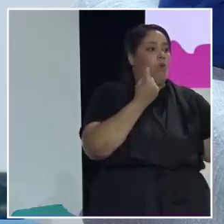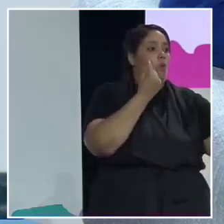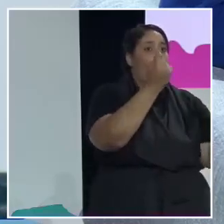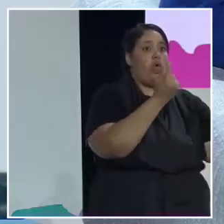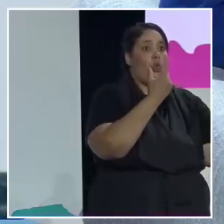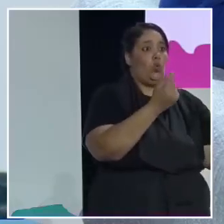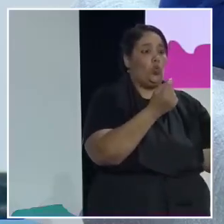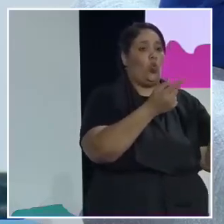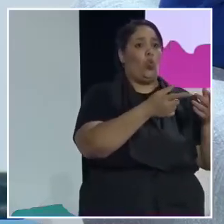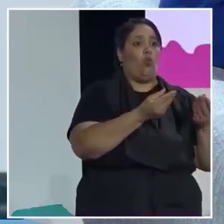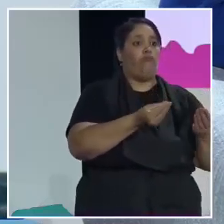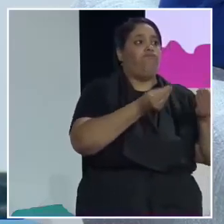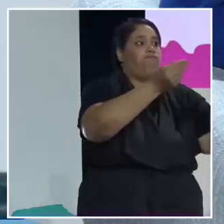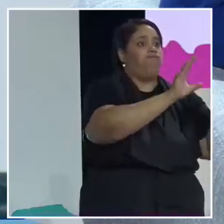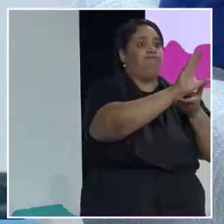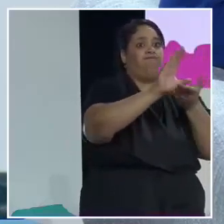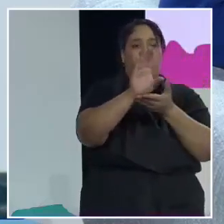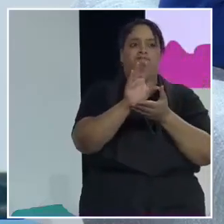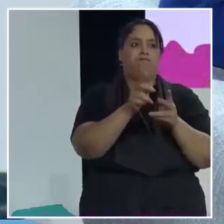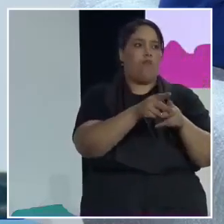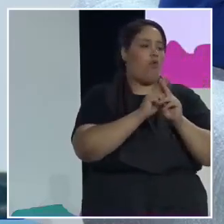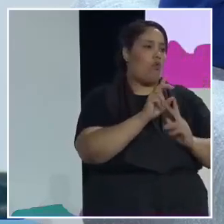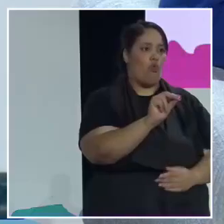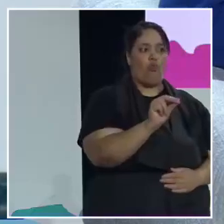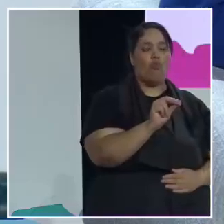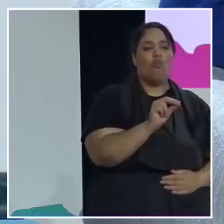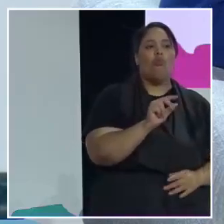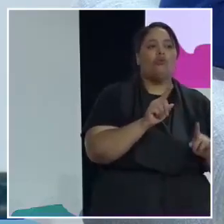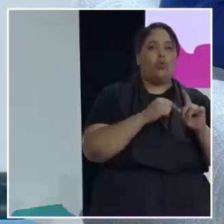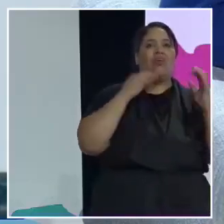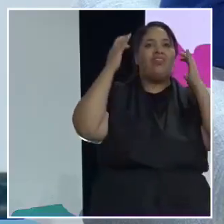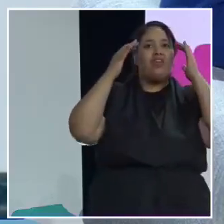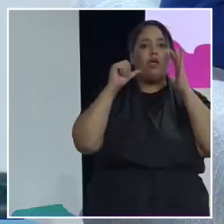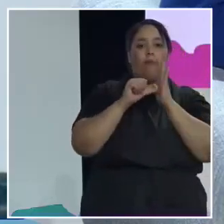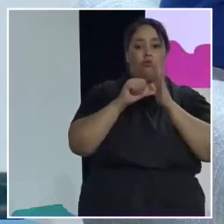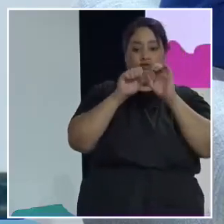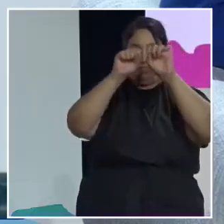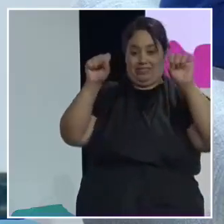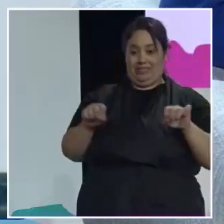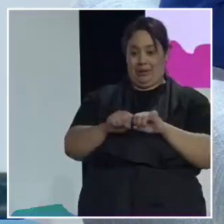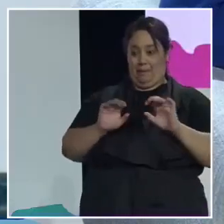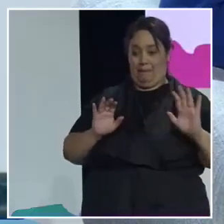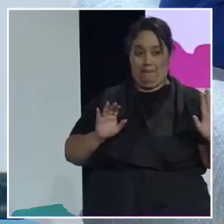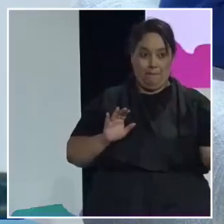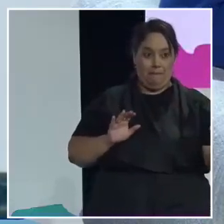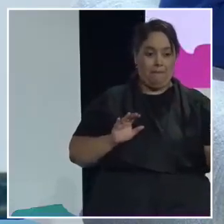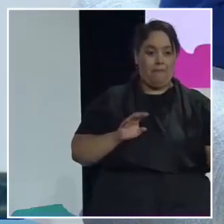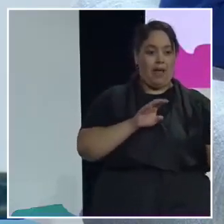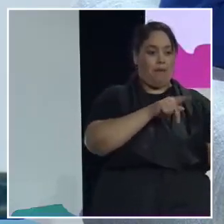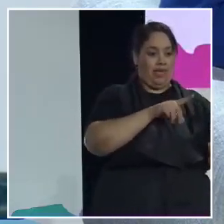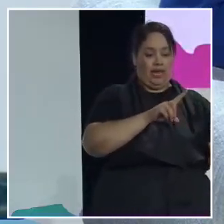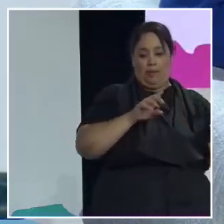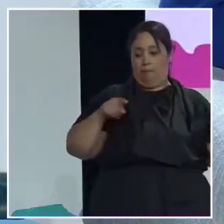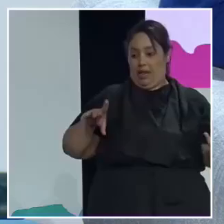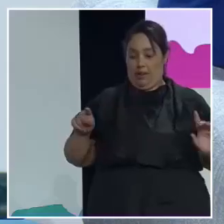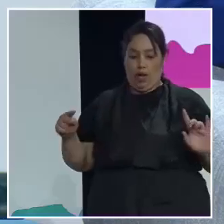we have to understand that system. So you mentioned the importance to think systemically. It's not just systemically of PDBs to MDBs,